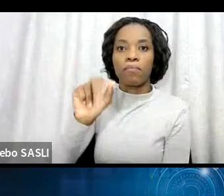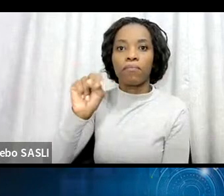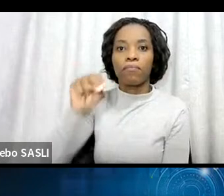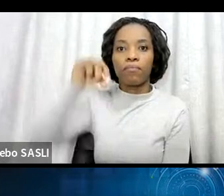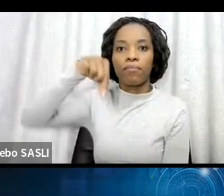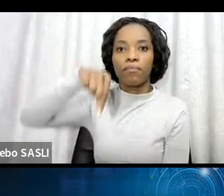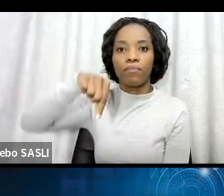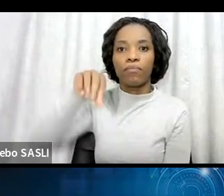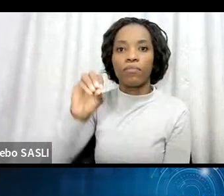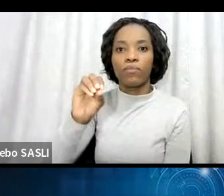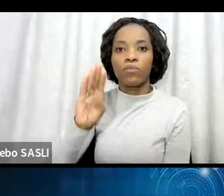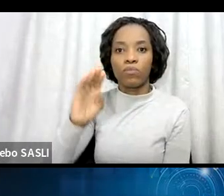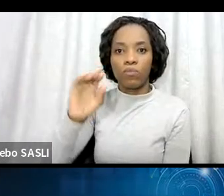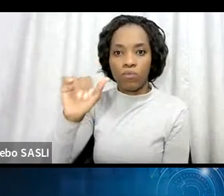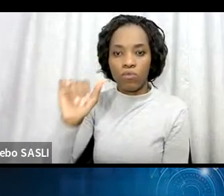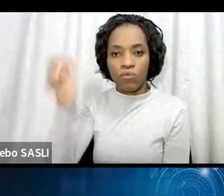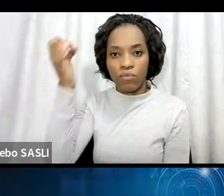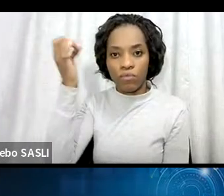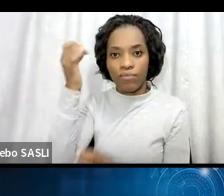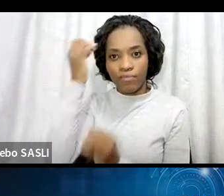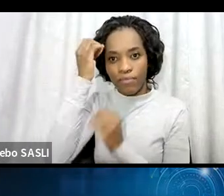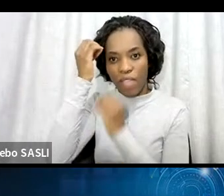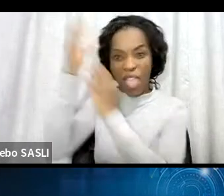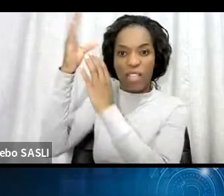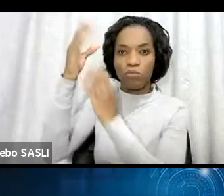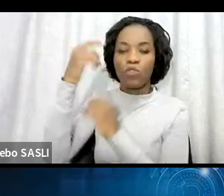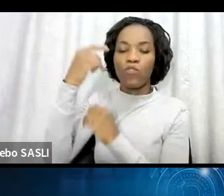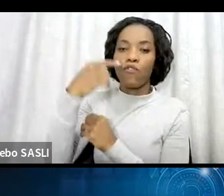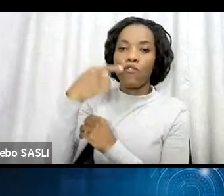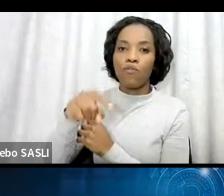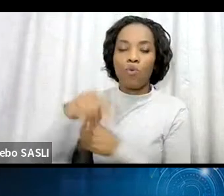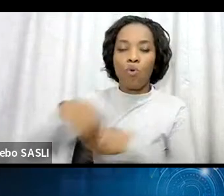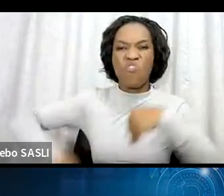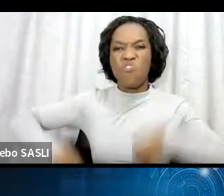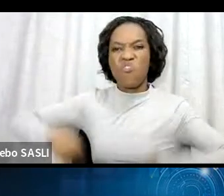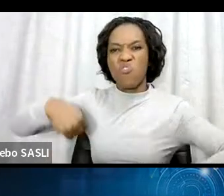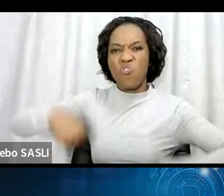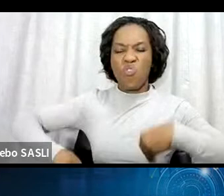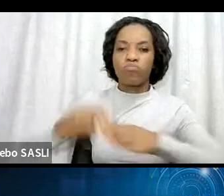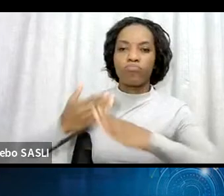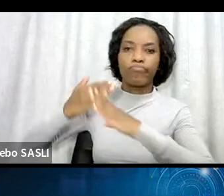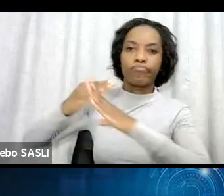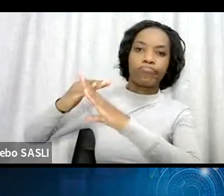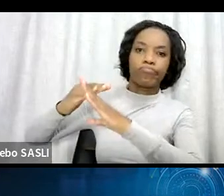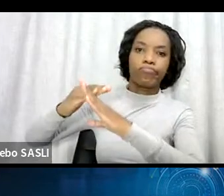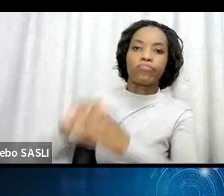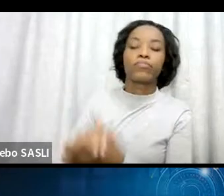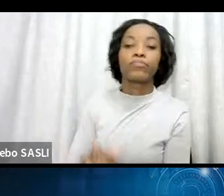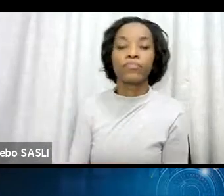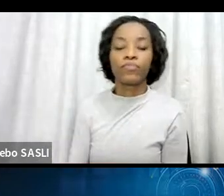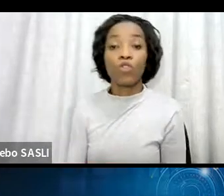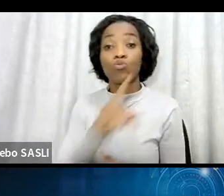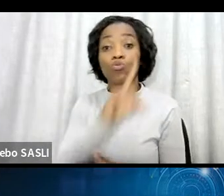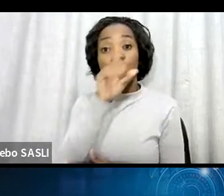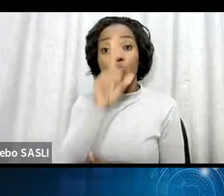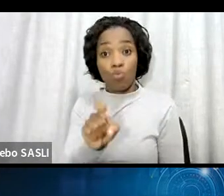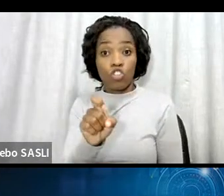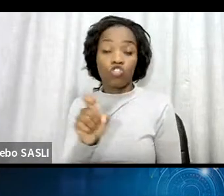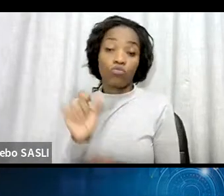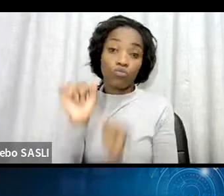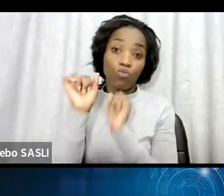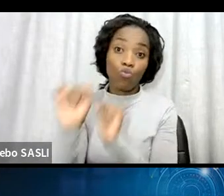expert in fraud and corruption, anti-corruption and fraud. And there's a question that I want to put to